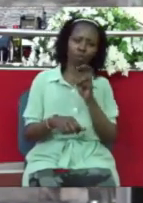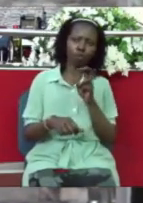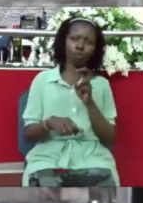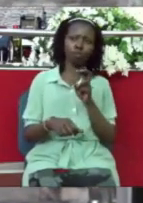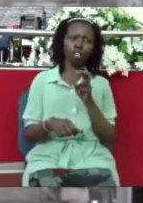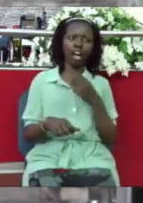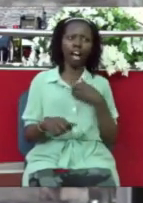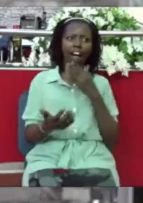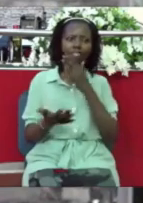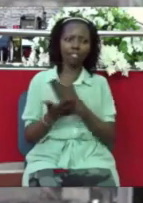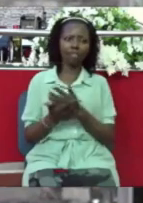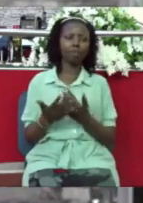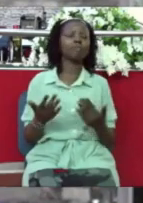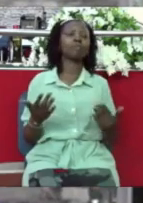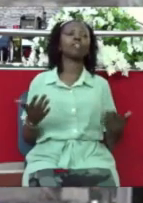know,